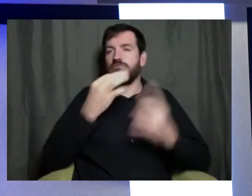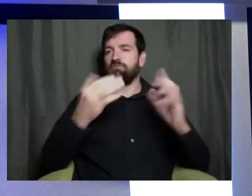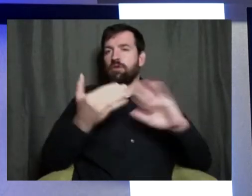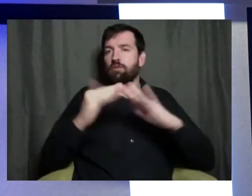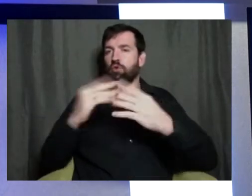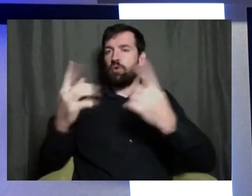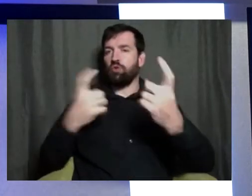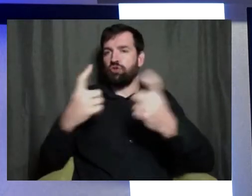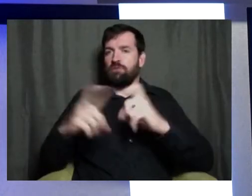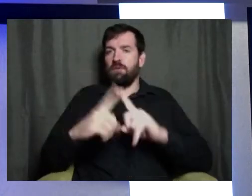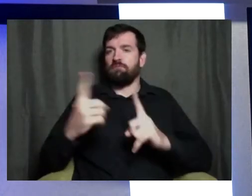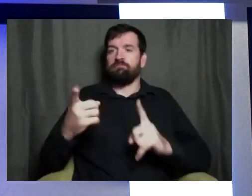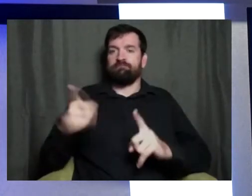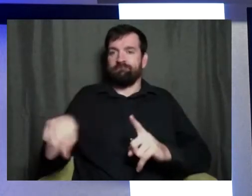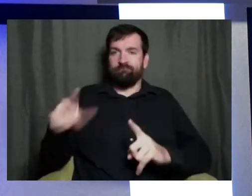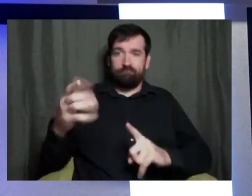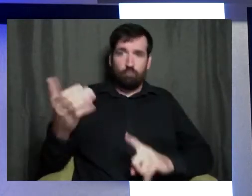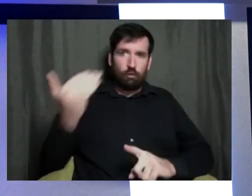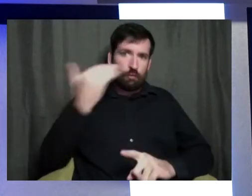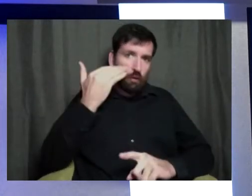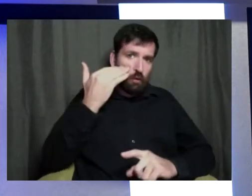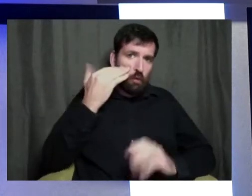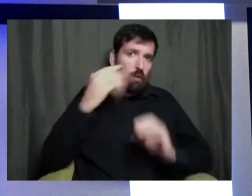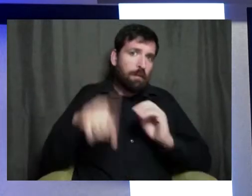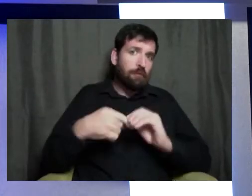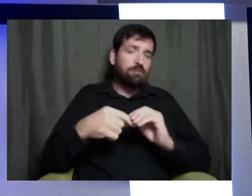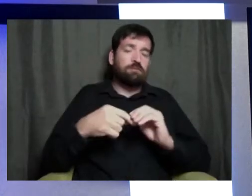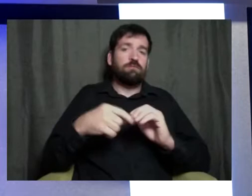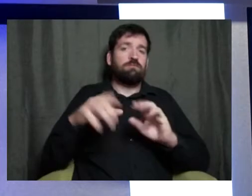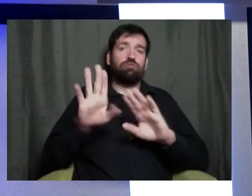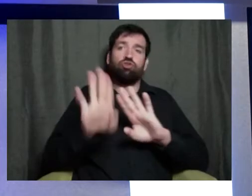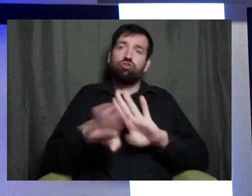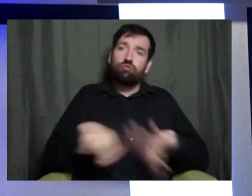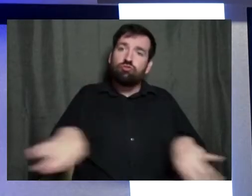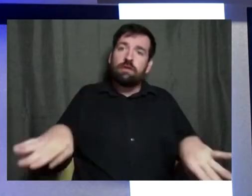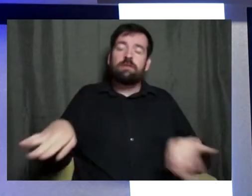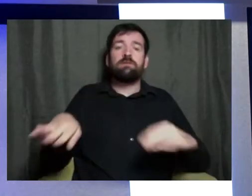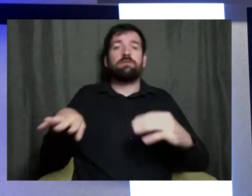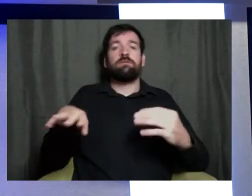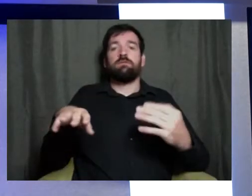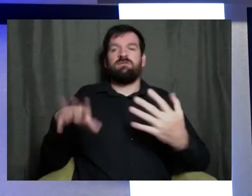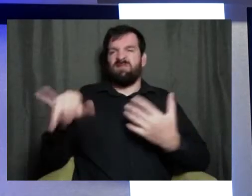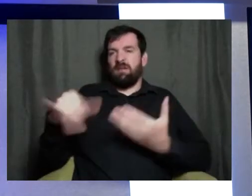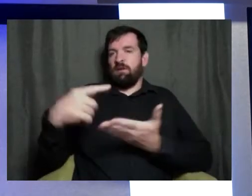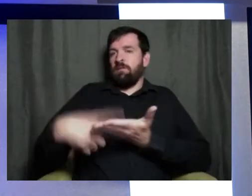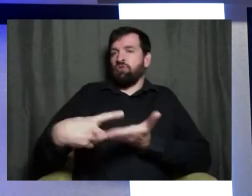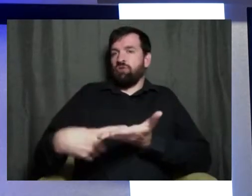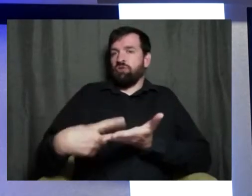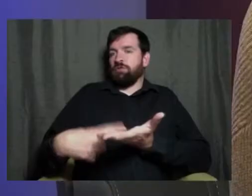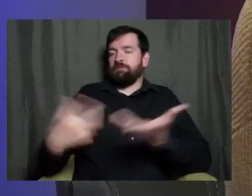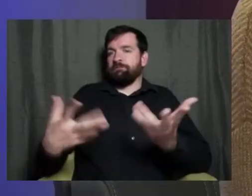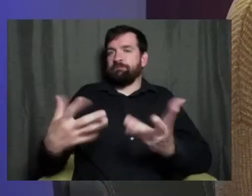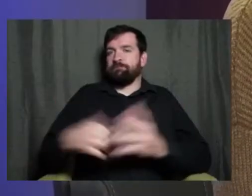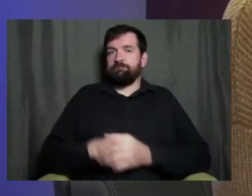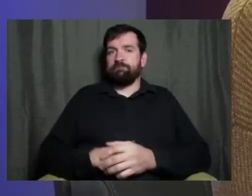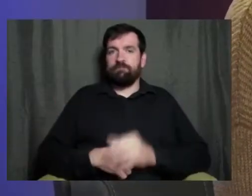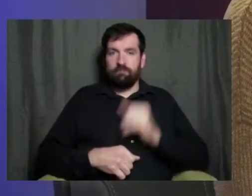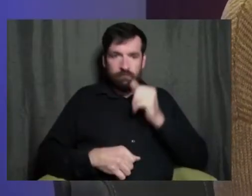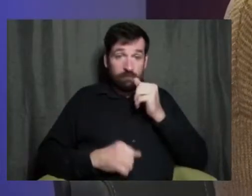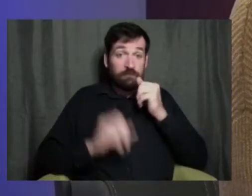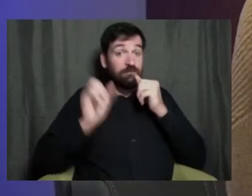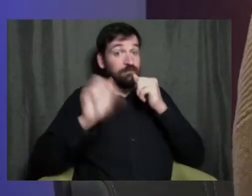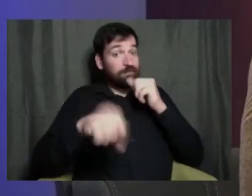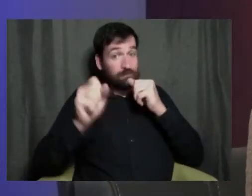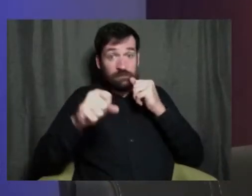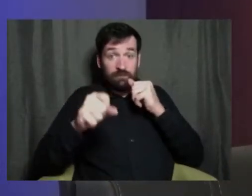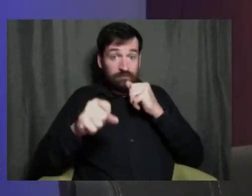about it when it comes to their children, it comes to having that conversation? Just let us have it. Yeah. I think Dr.